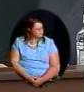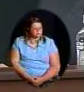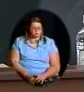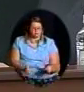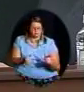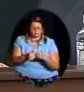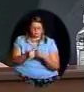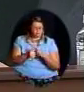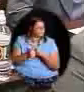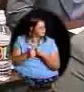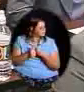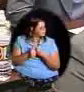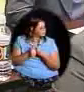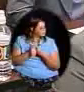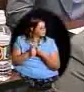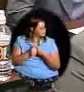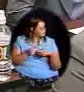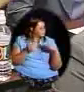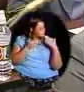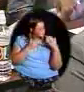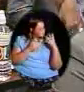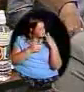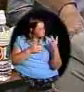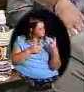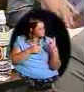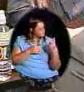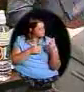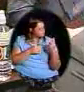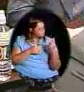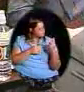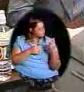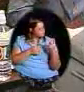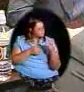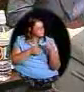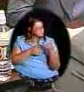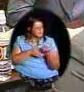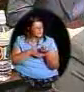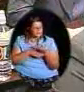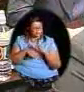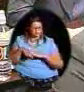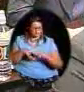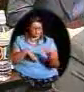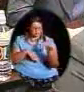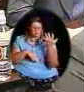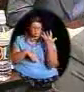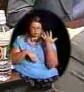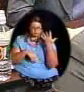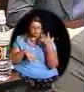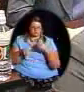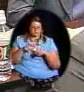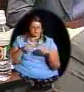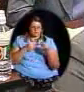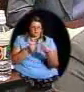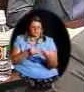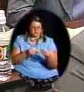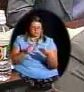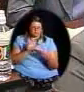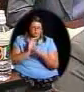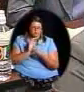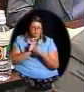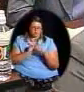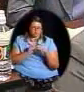First of all, I would say to you, you saw just a glimmer on the screen, though I didn't provide you a copy of the physical